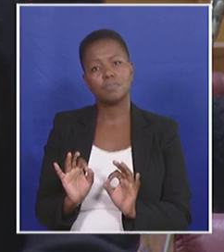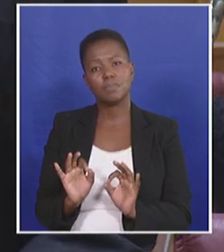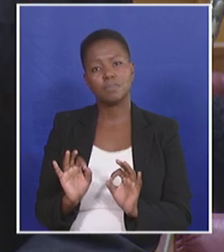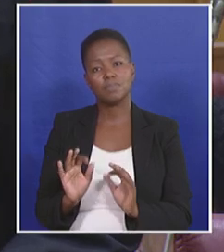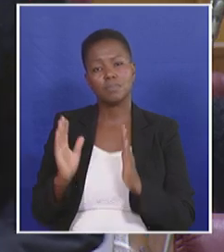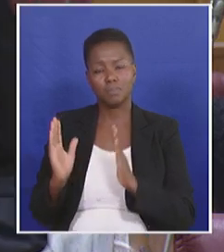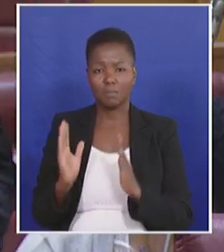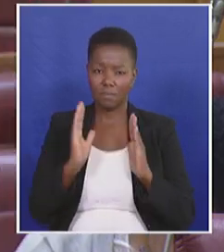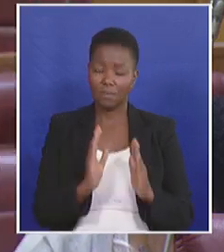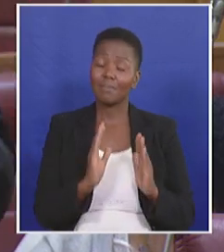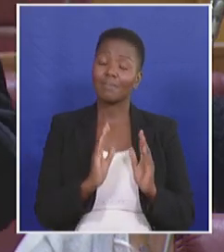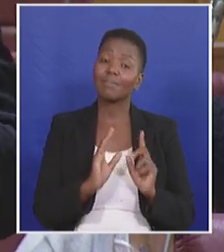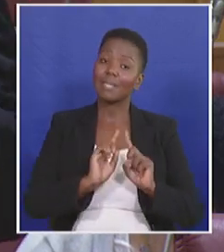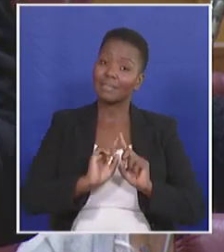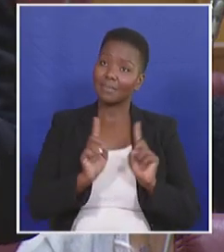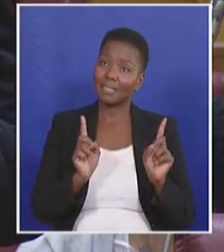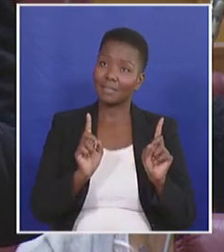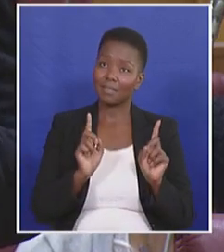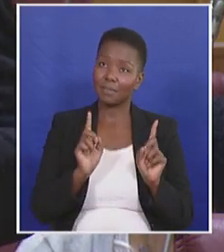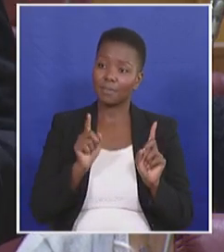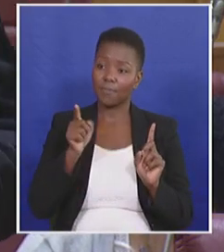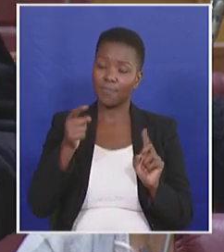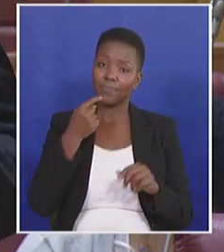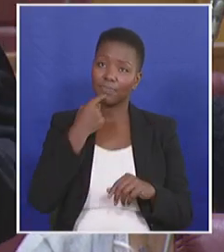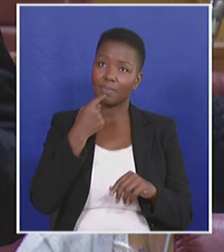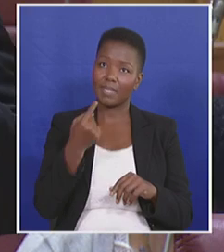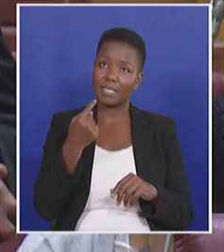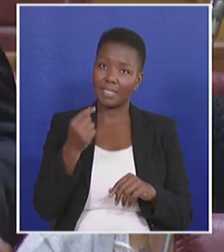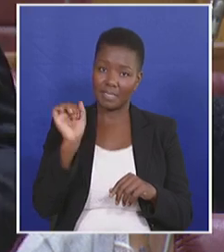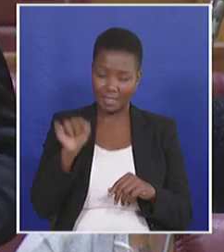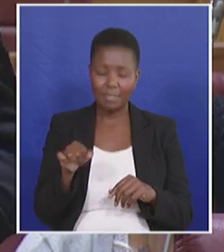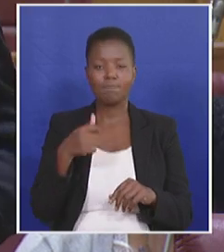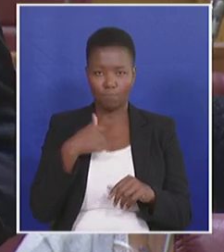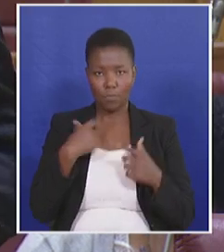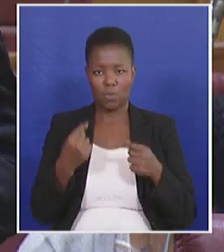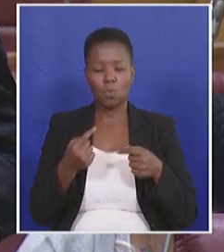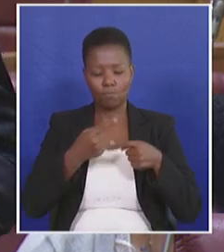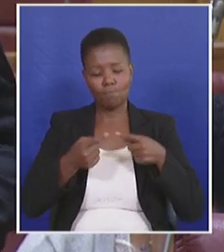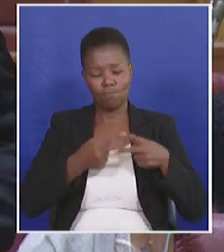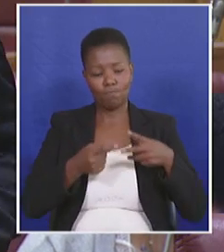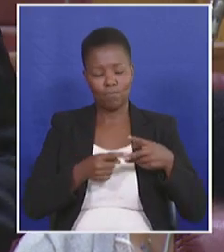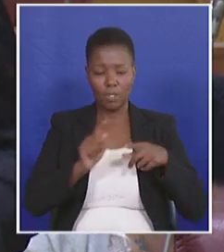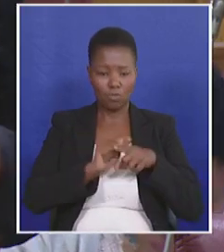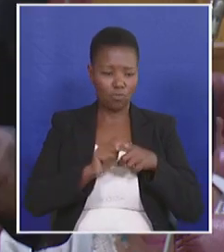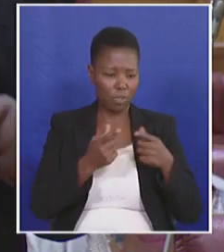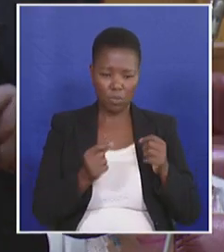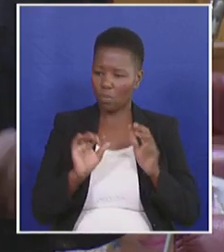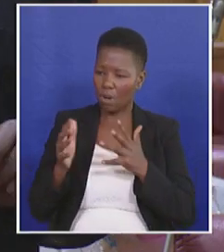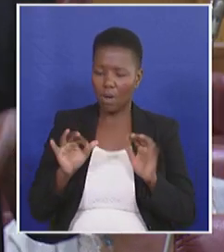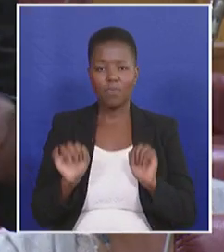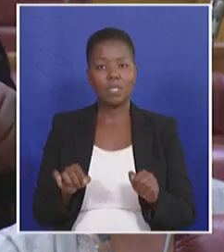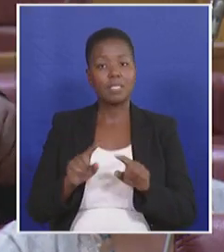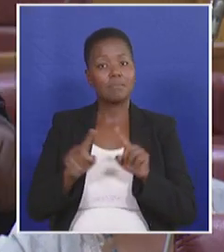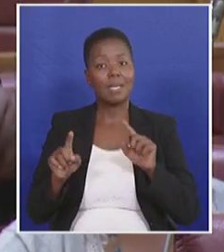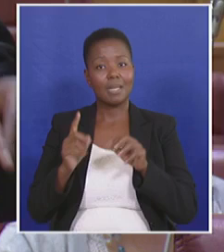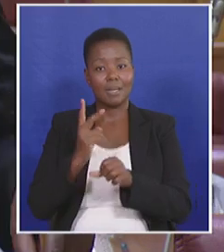But when you say that, and you say, yes, we need to look into how we train people, you must also begin